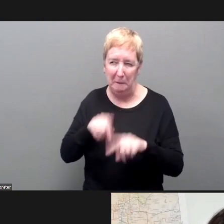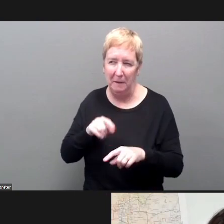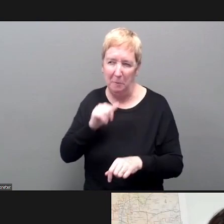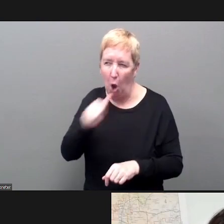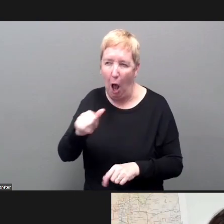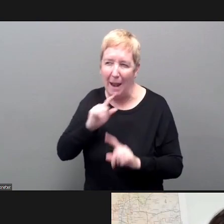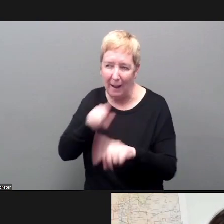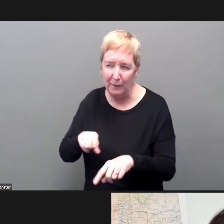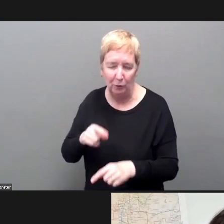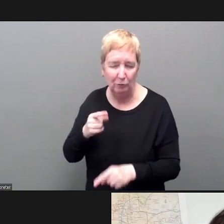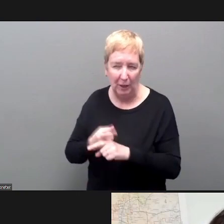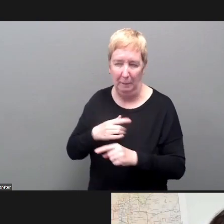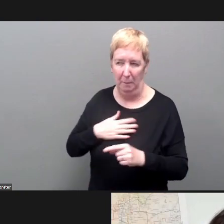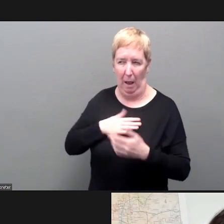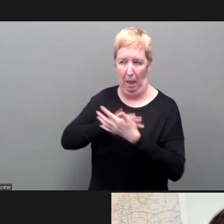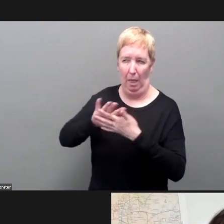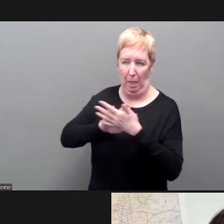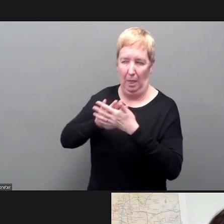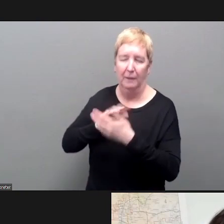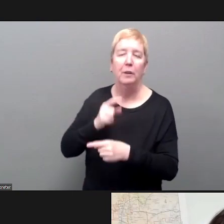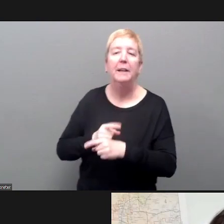there's absolutely no question that